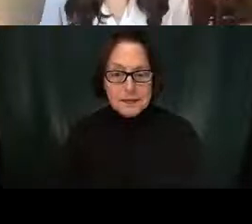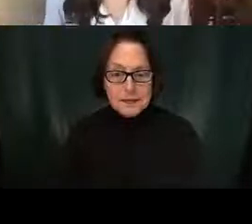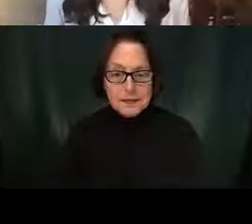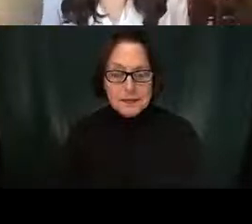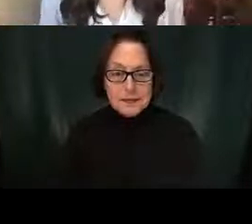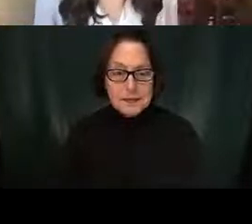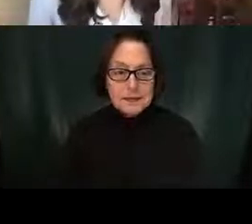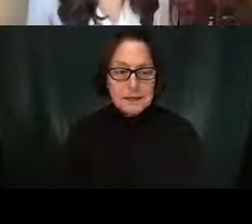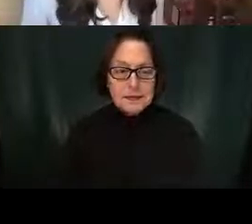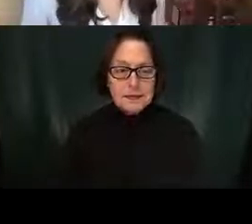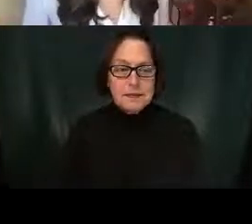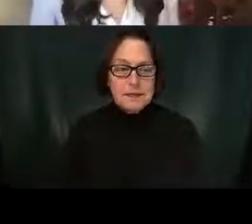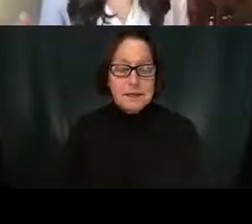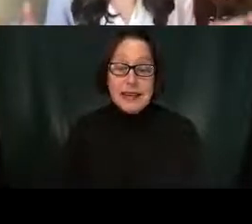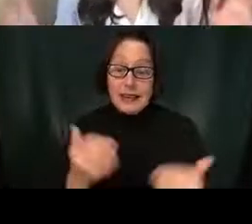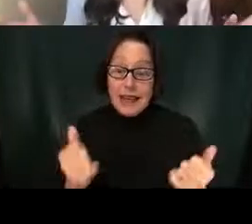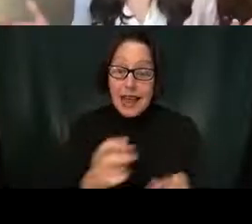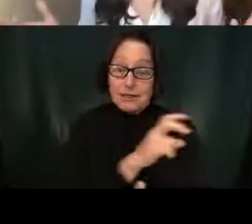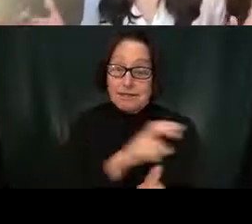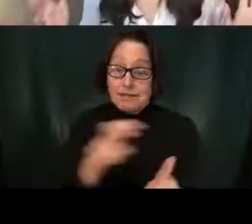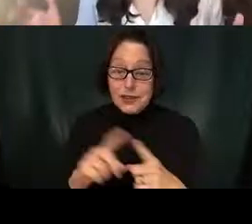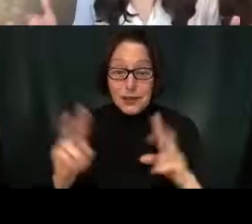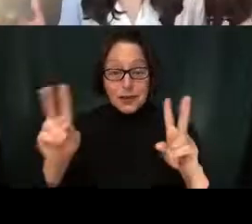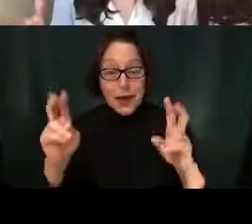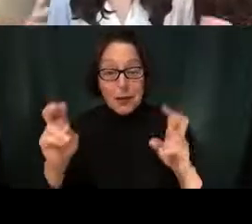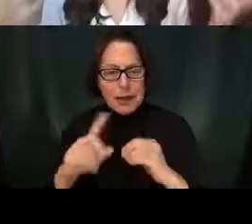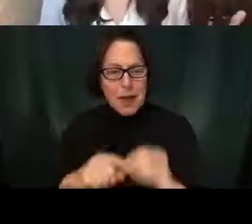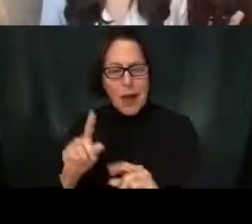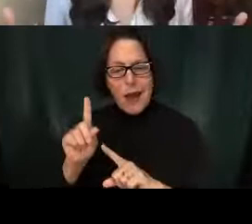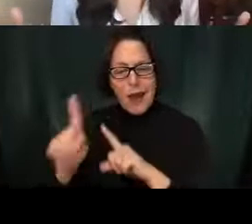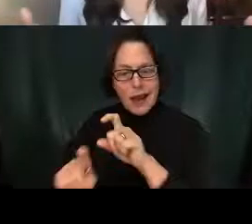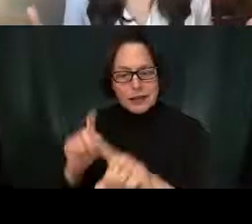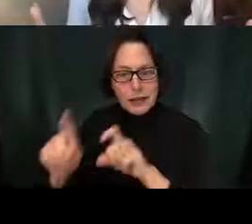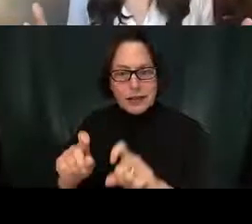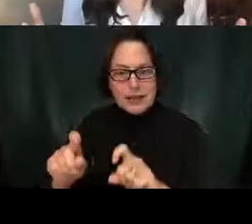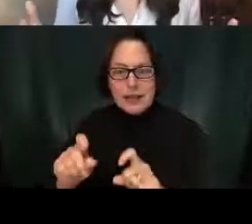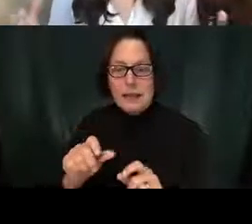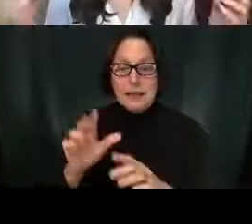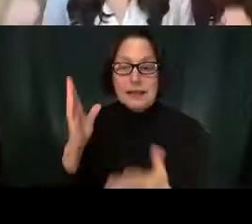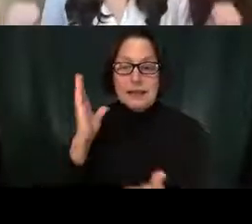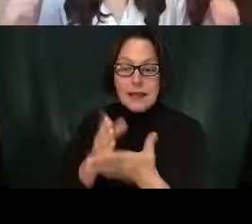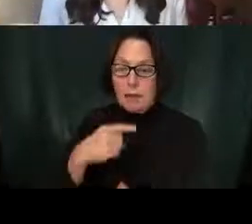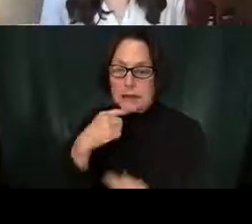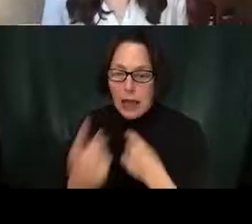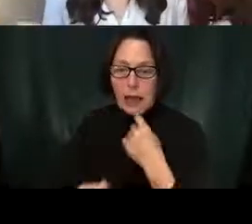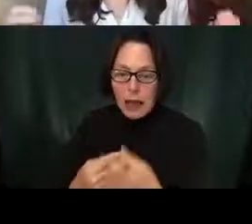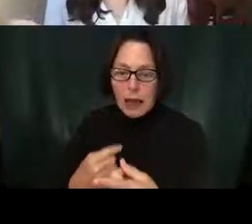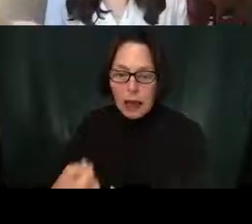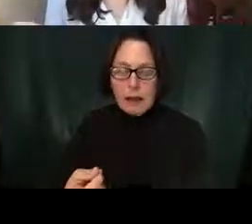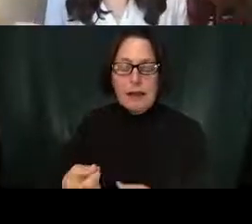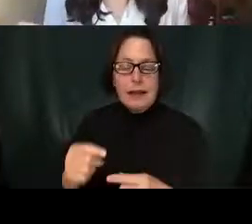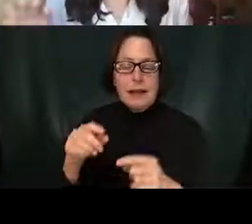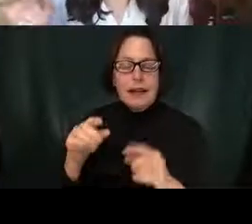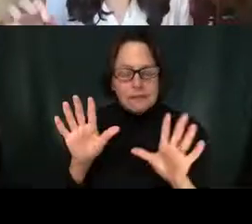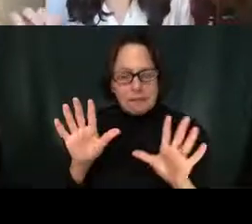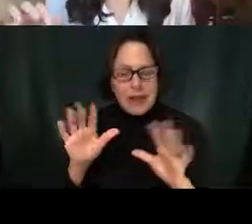Those transitions us into the topic around asking questions, getting out of our telling habit, and how do we do that more